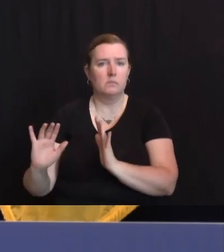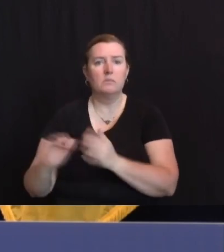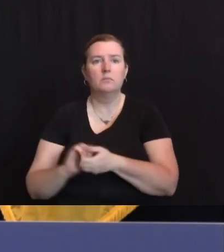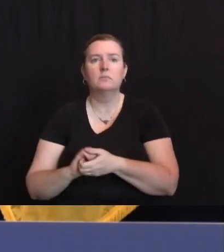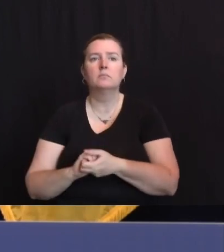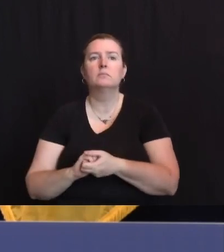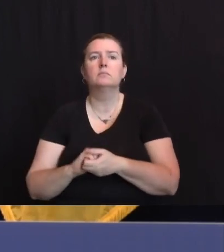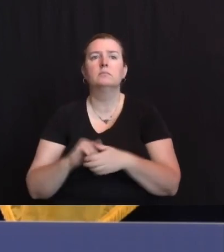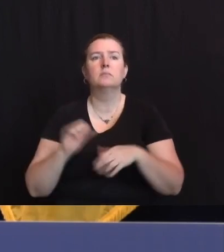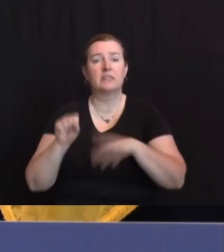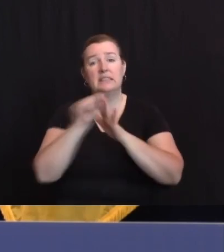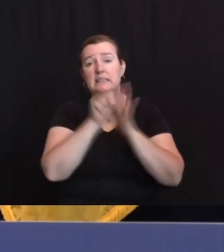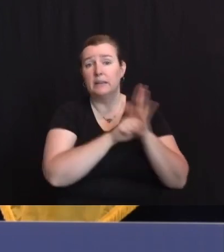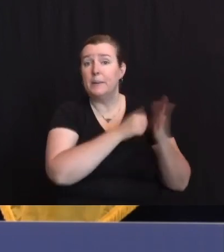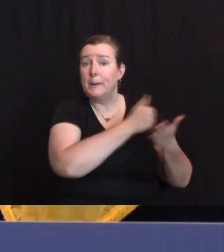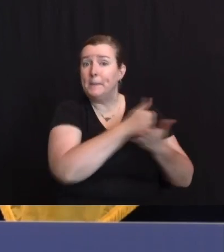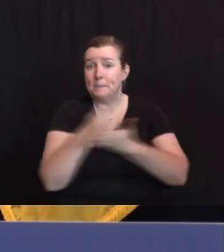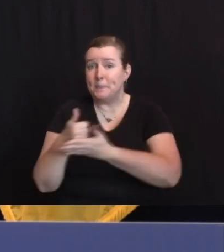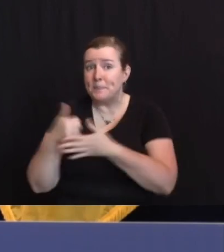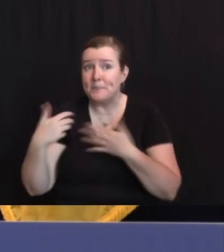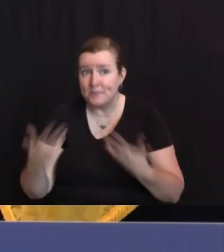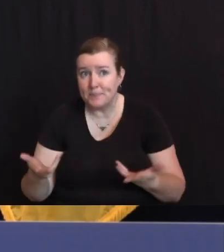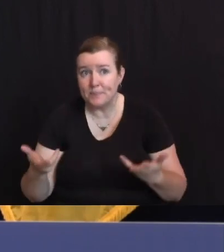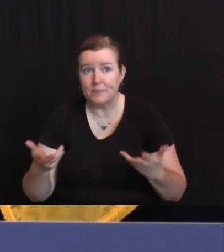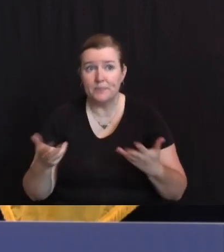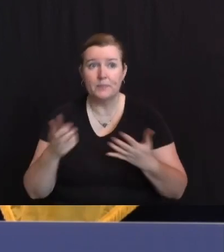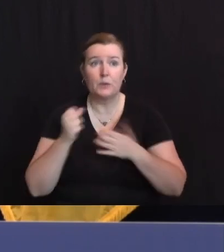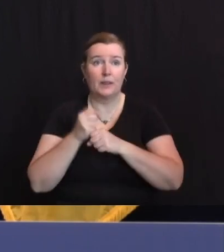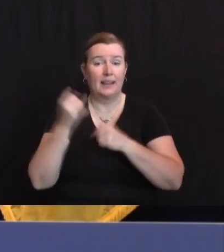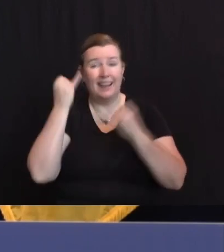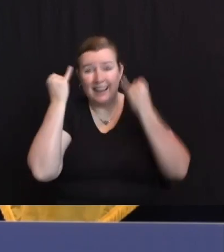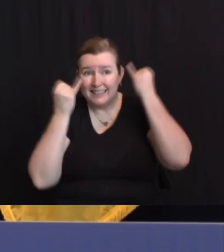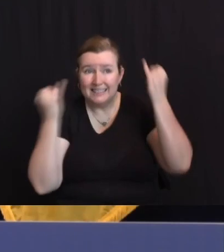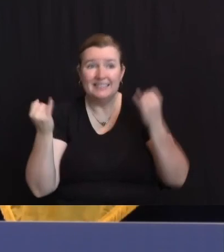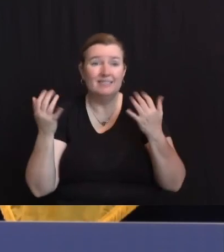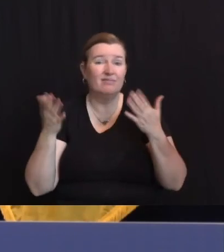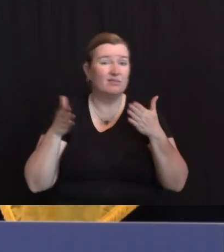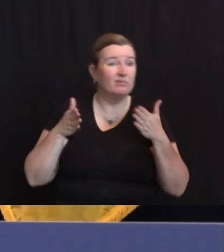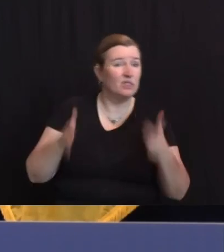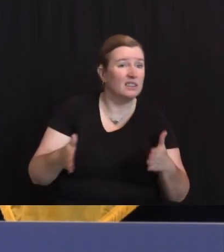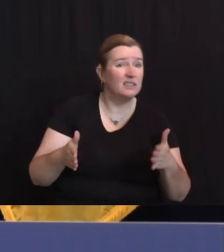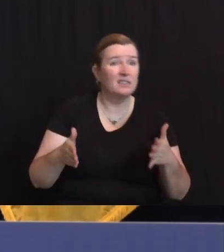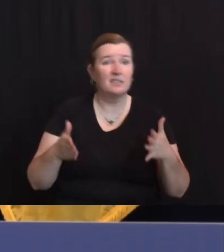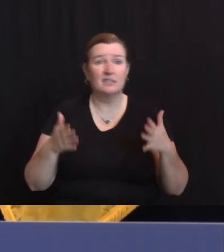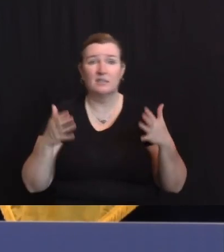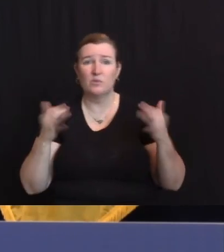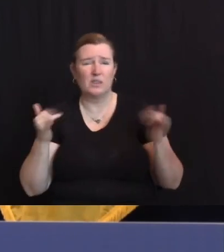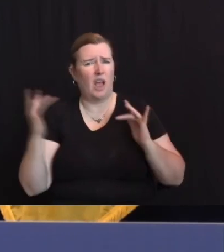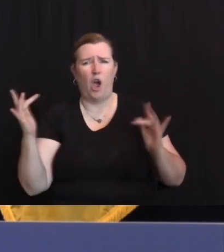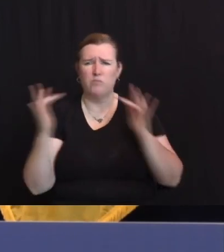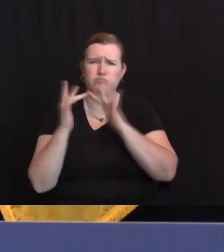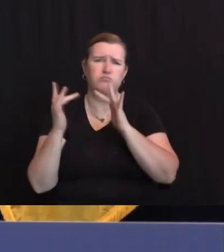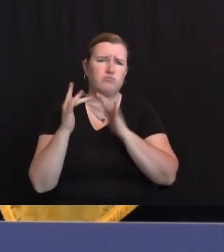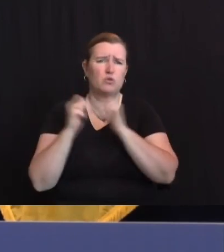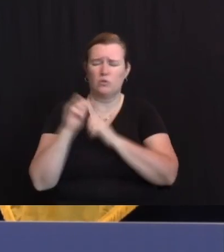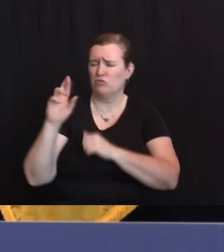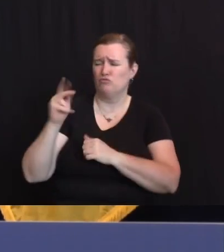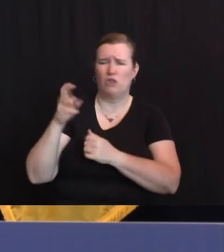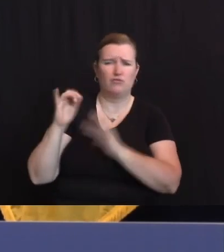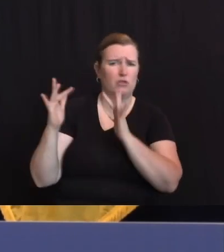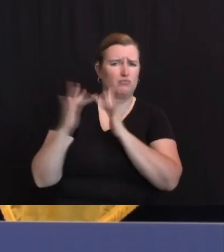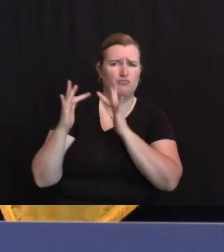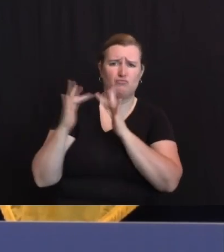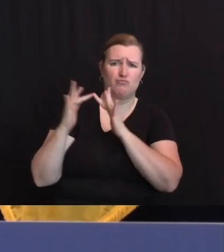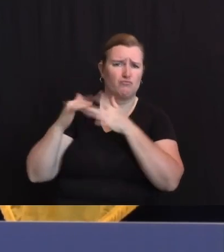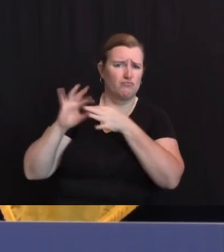sure we line up with the proposals, we will do that. We're already in touch with them, not just with President Holloway, but with the team